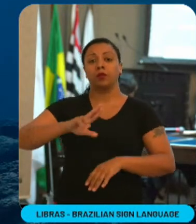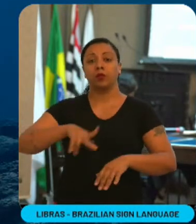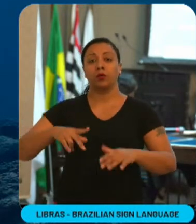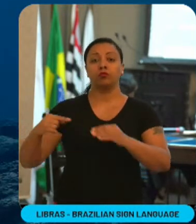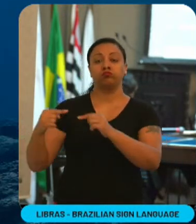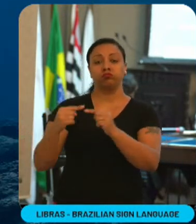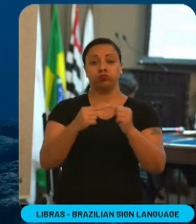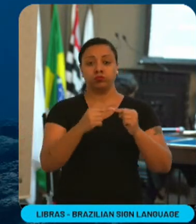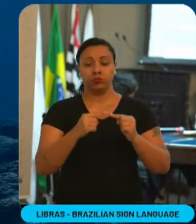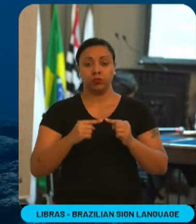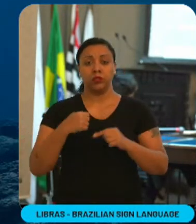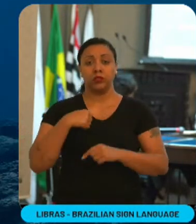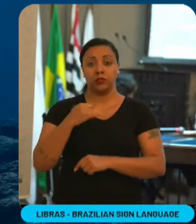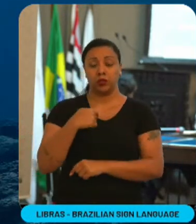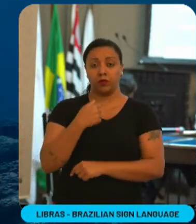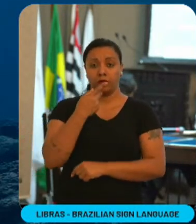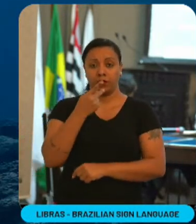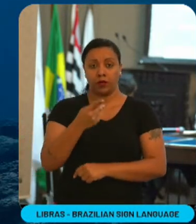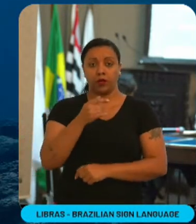and the